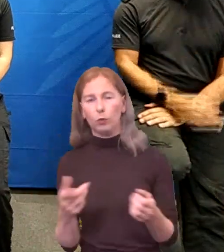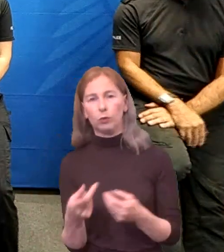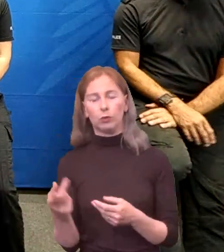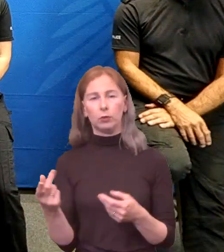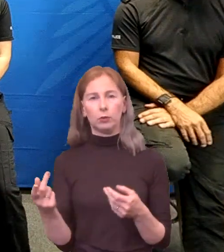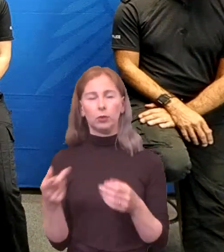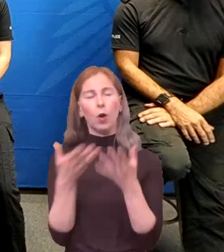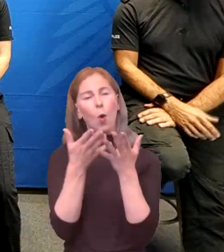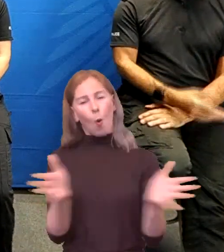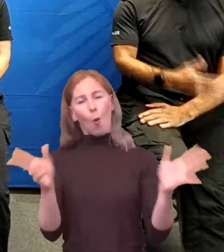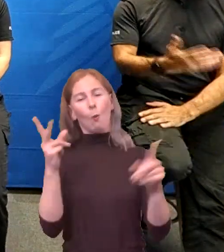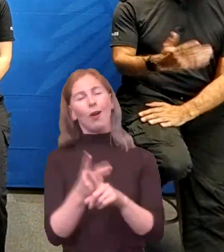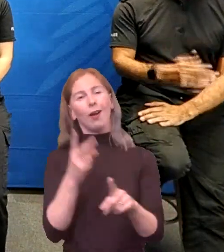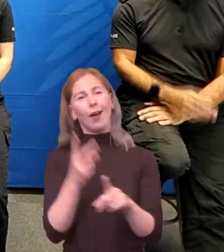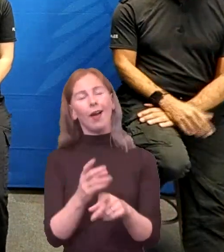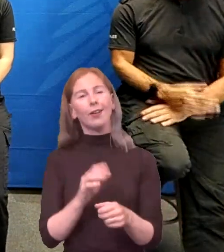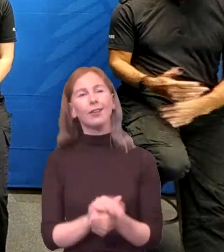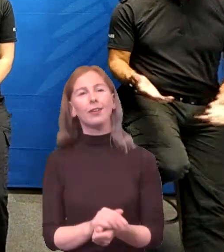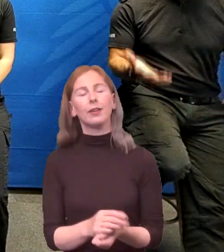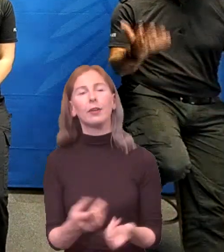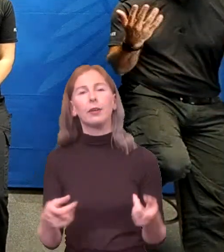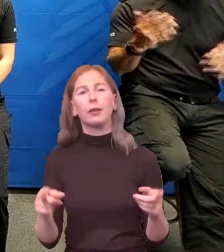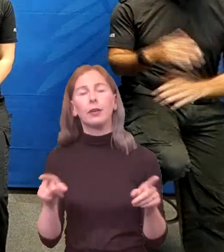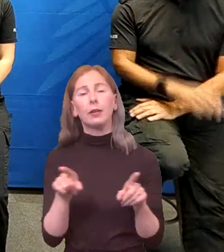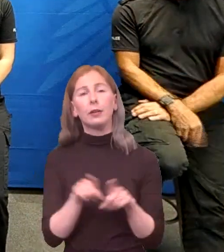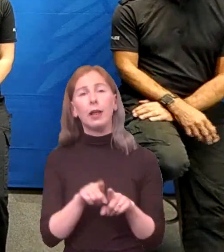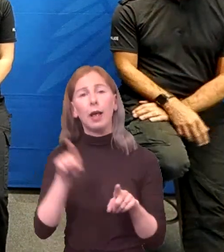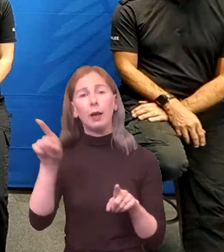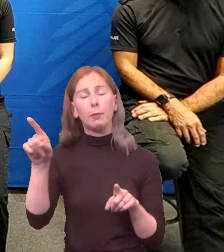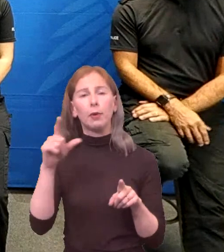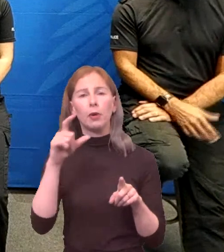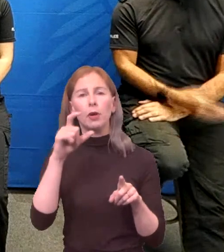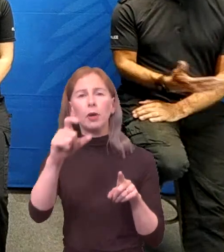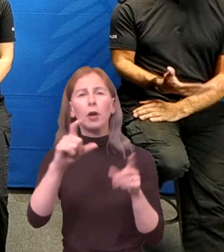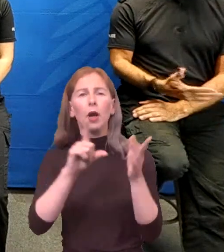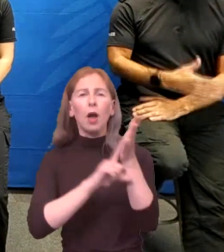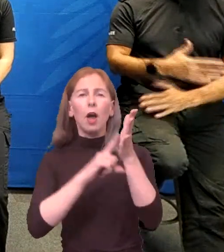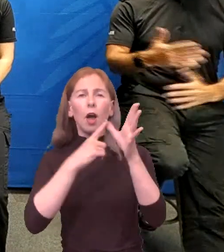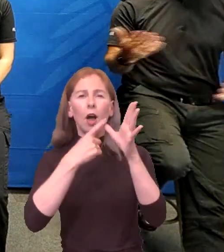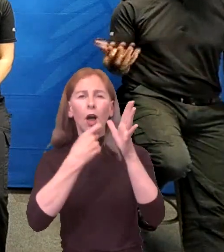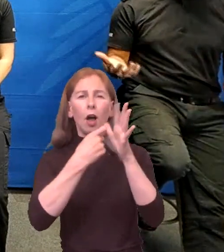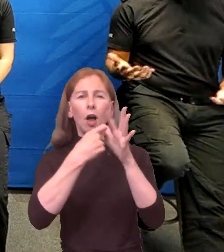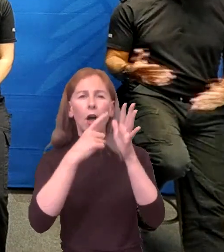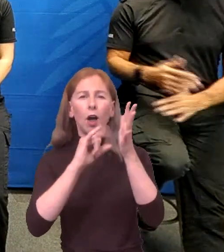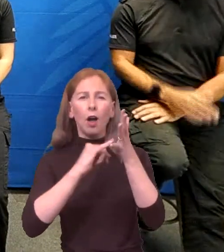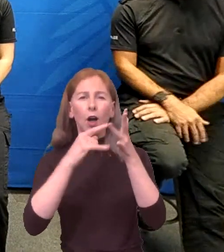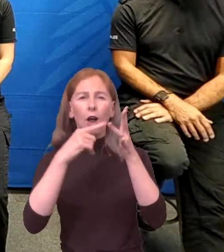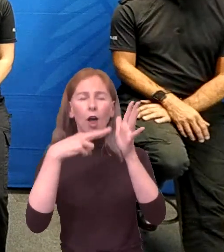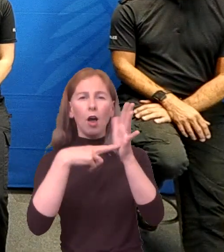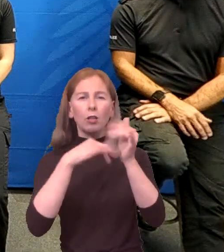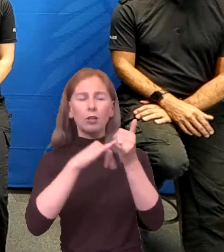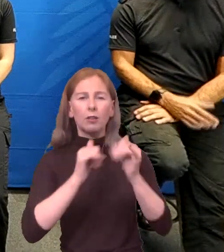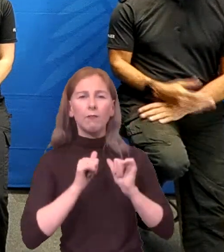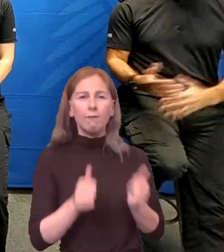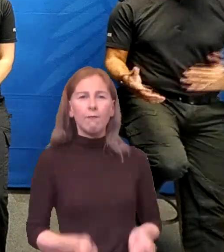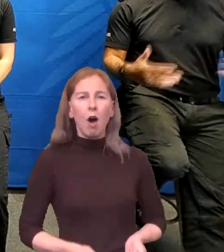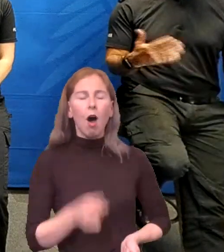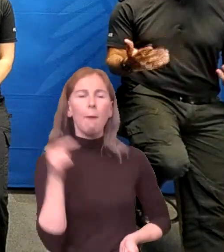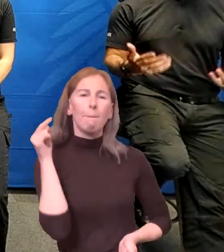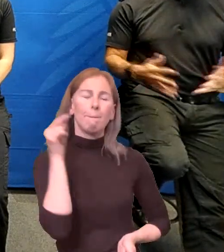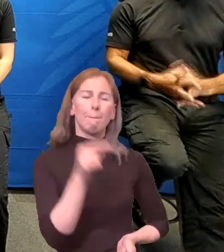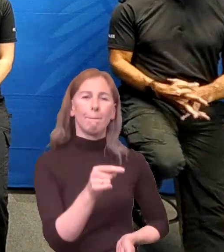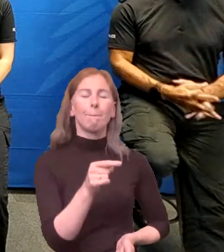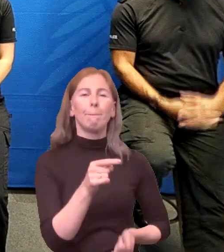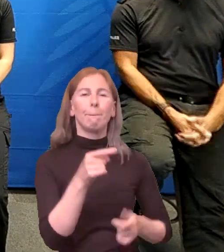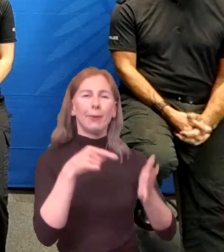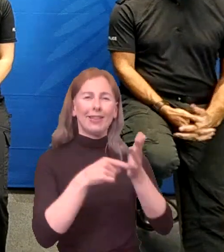course, Clarkson's farm on Amazon has really increased the profile of not only farmers but the countryside and landowners. So we're